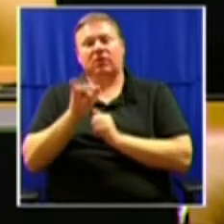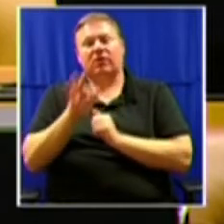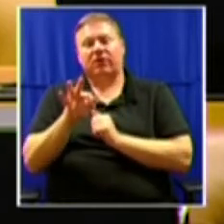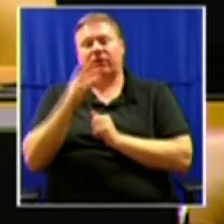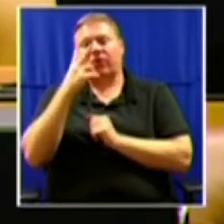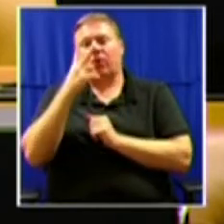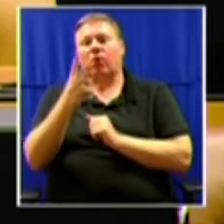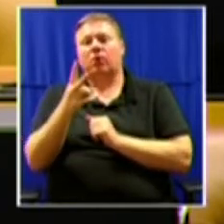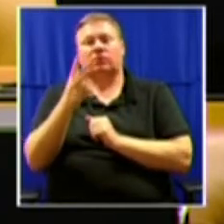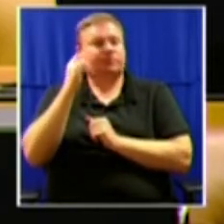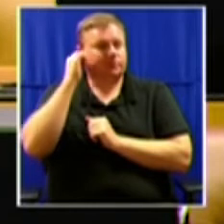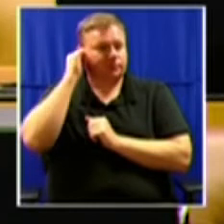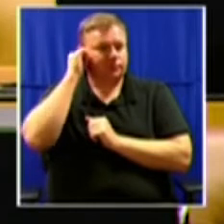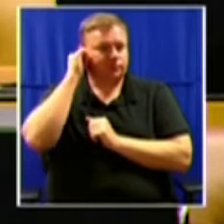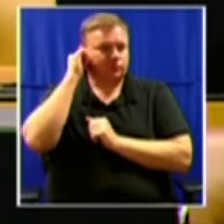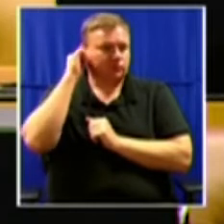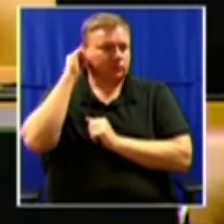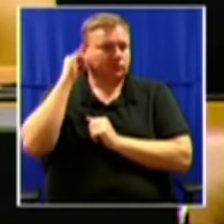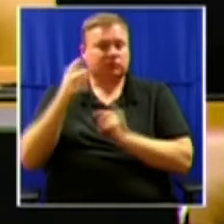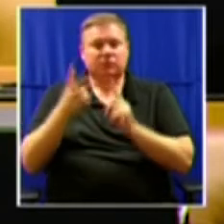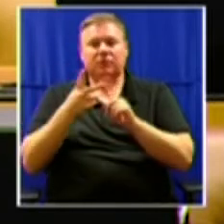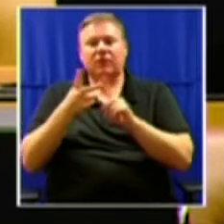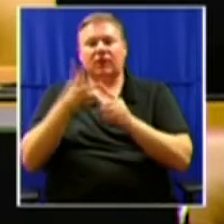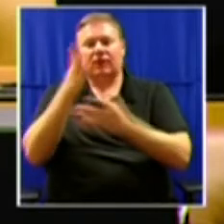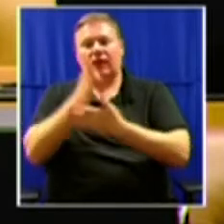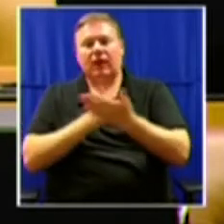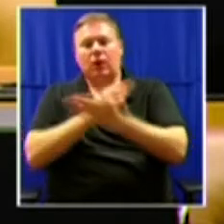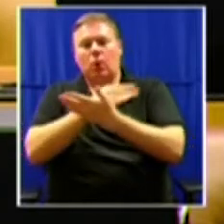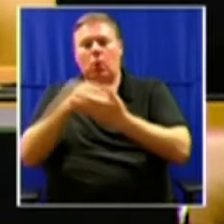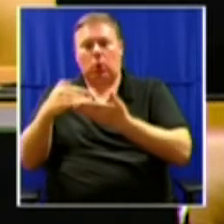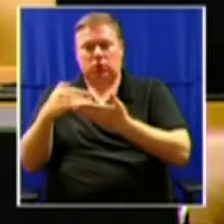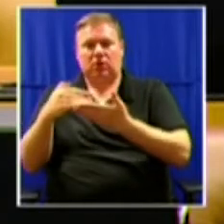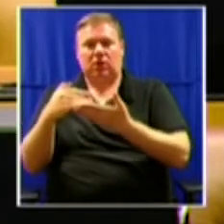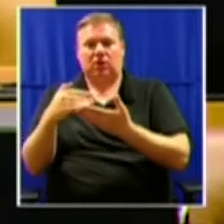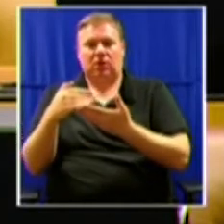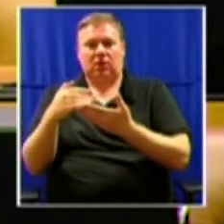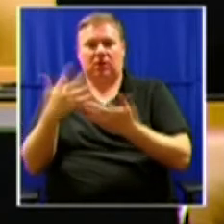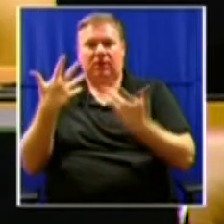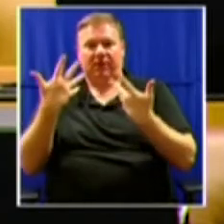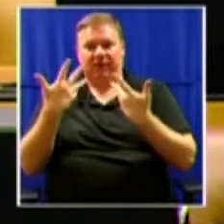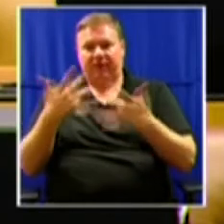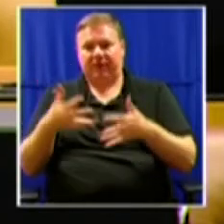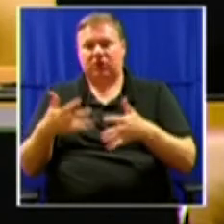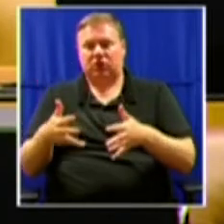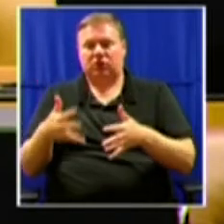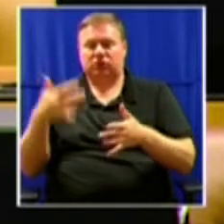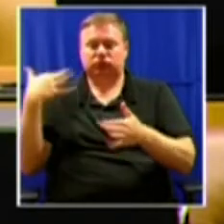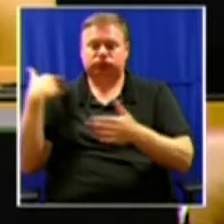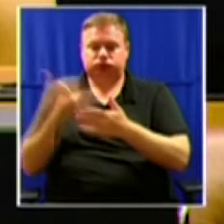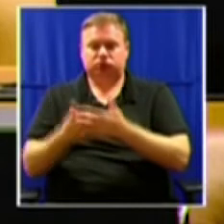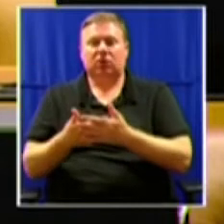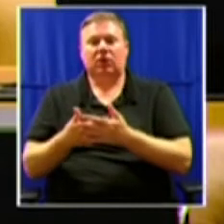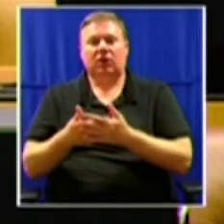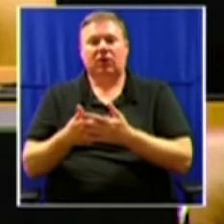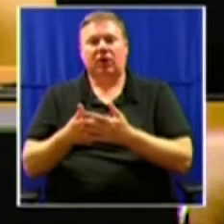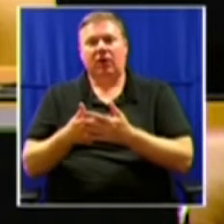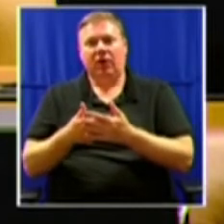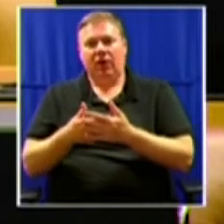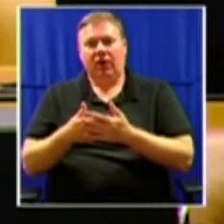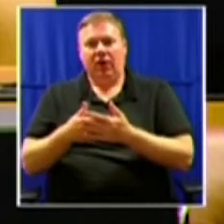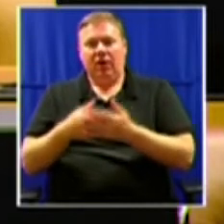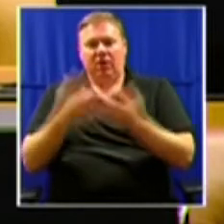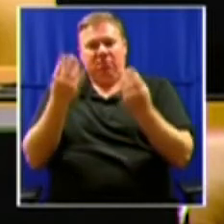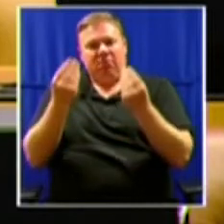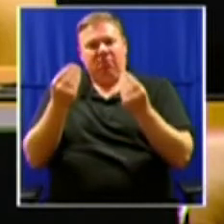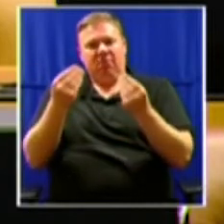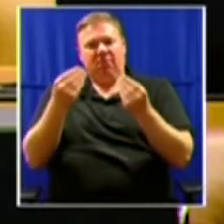look at the second quarter that we have just given, though the numbers